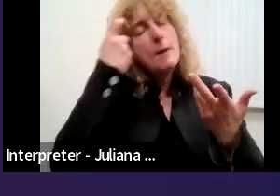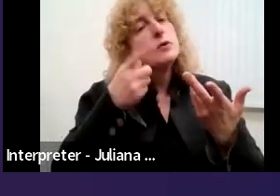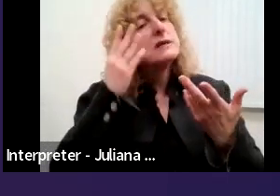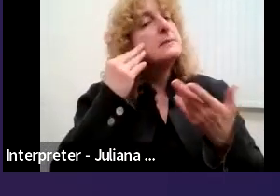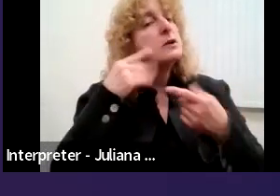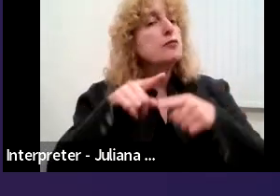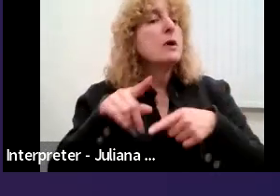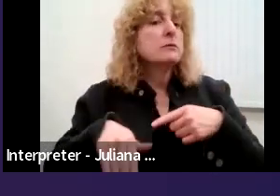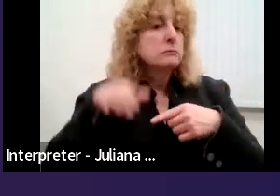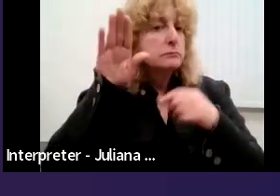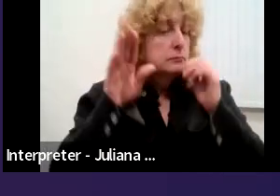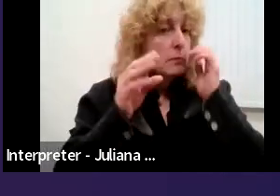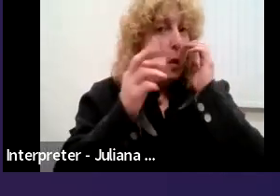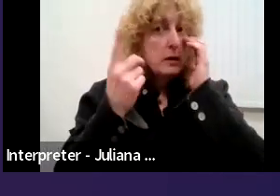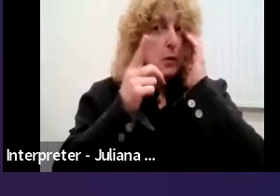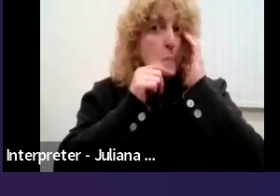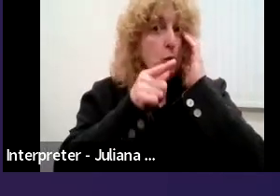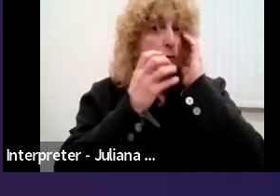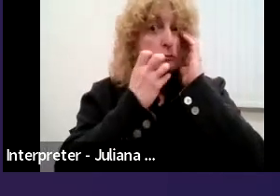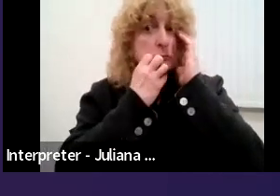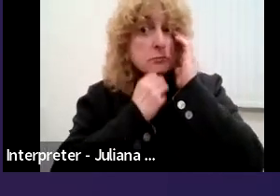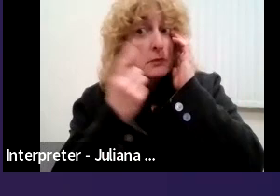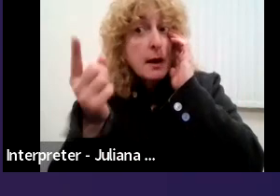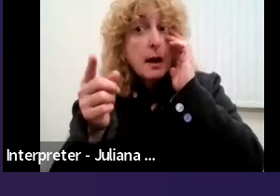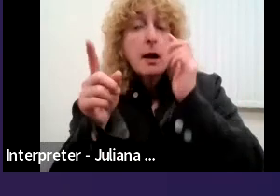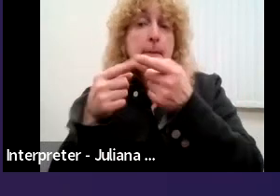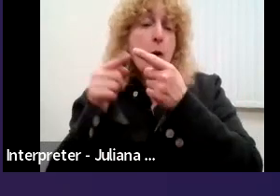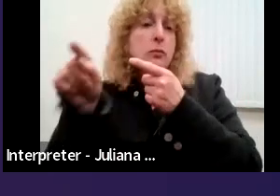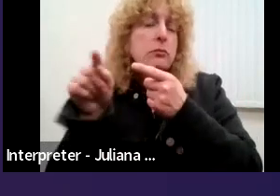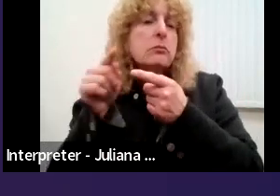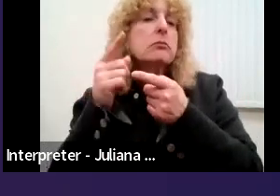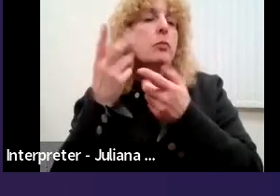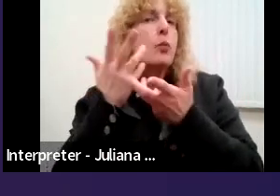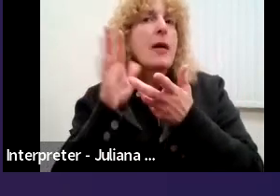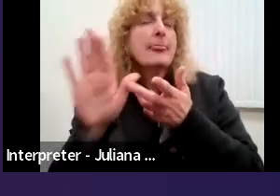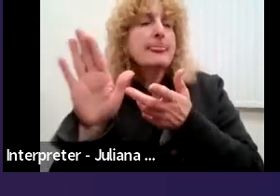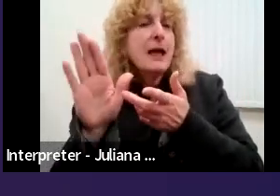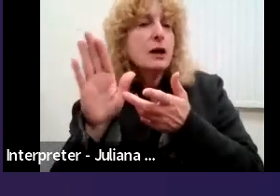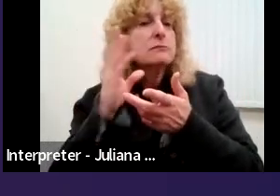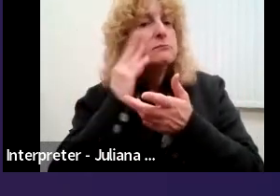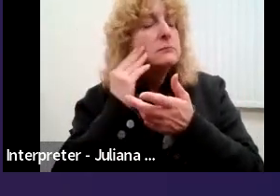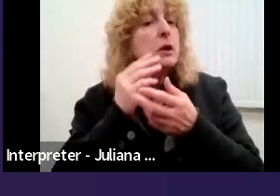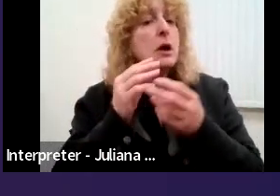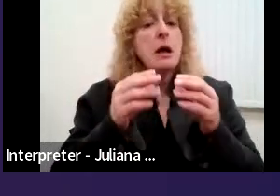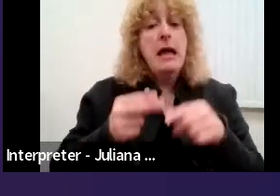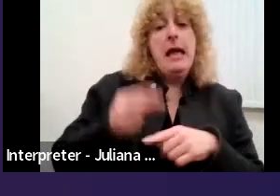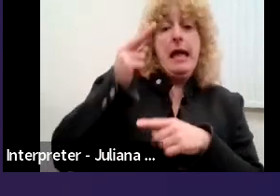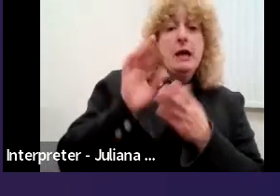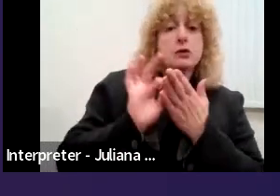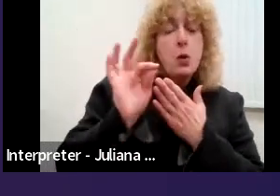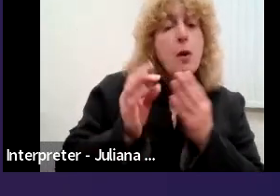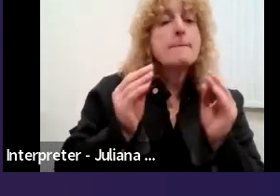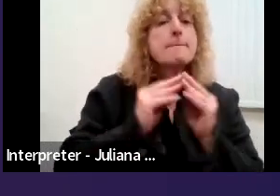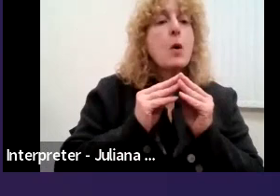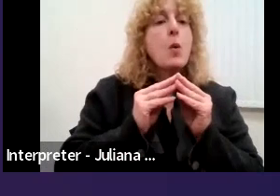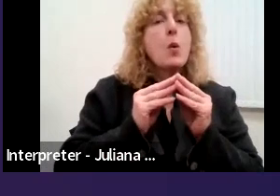in childhood or that someone you care about has. And the higher your score, the more chances that you